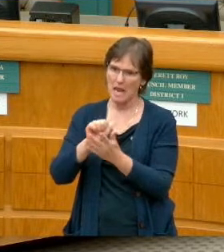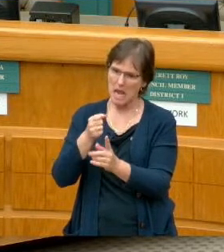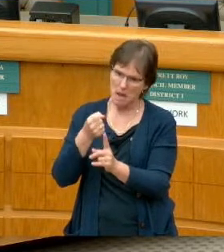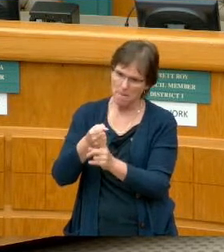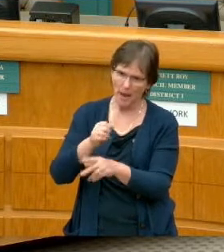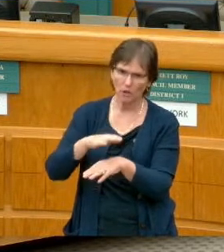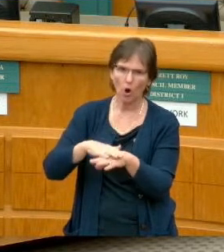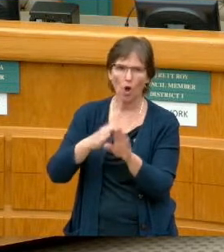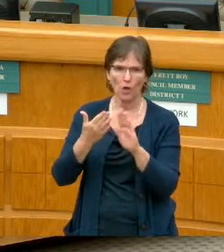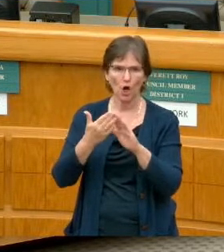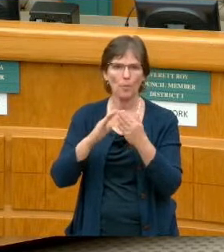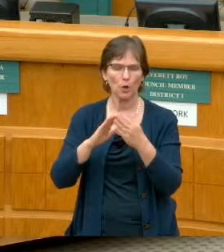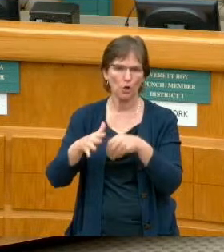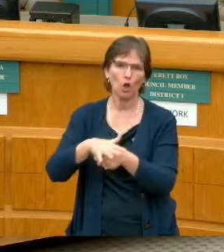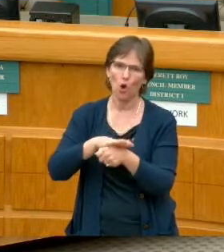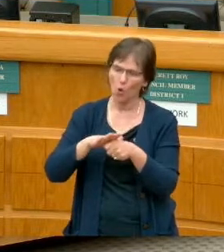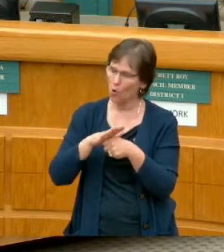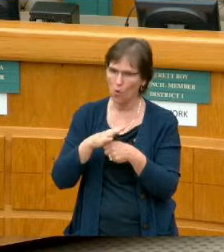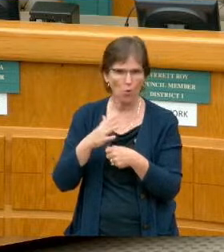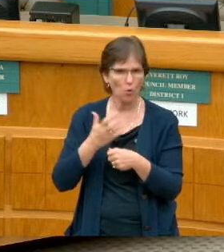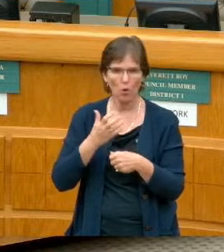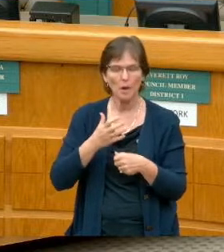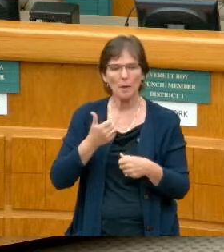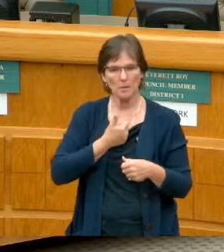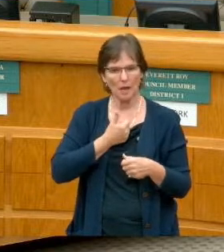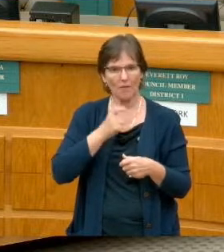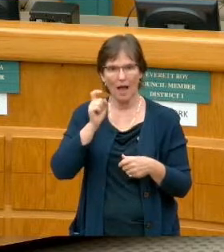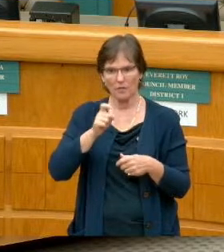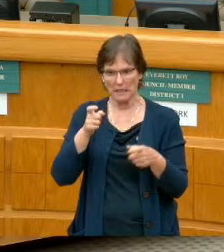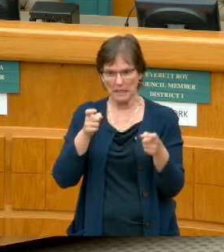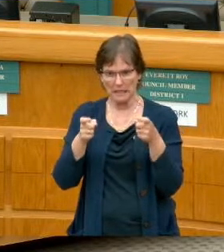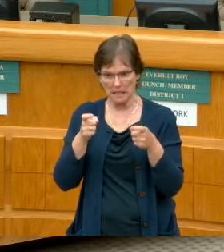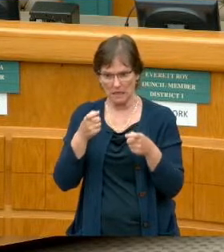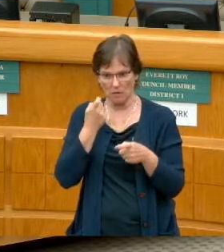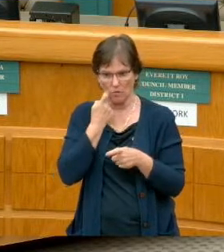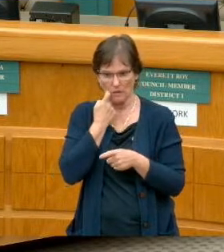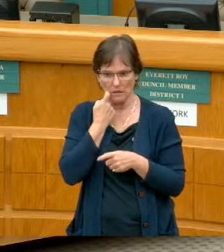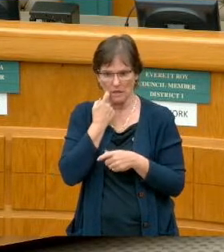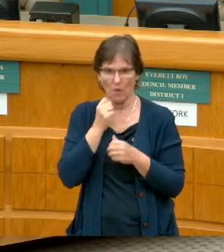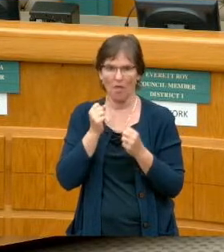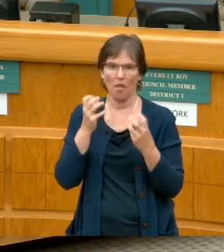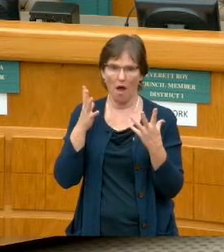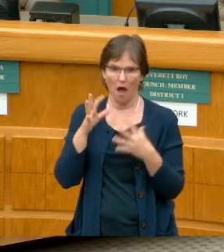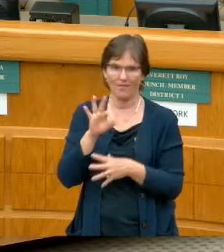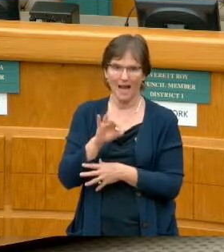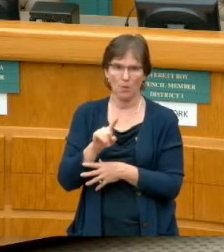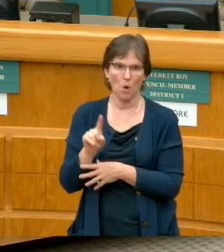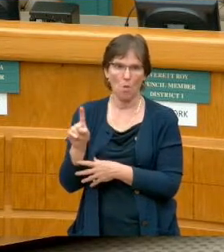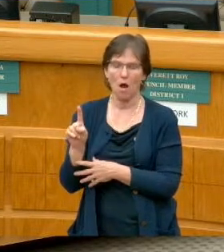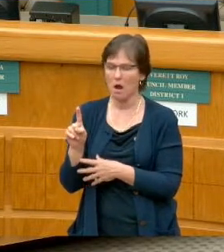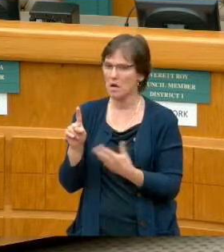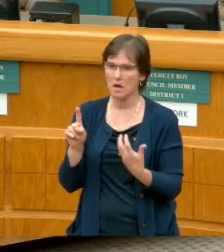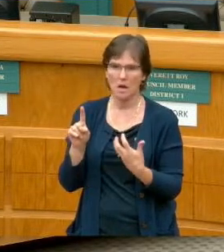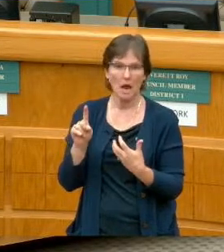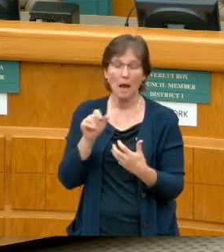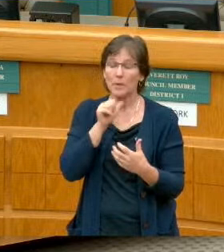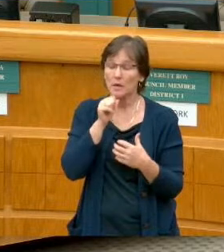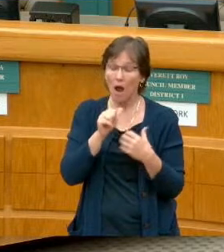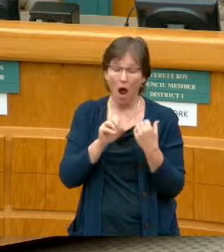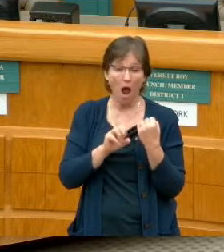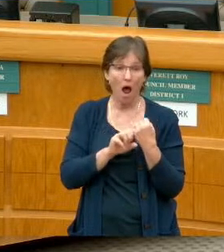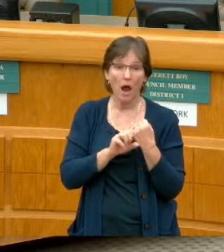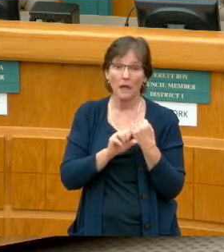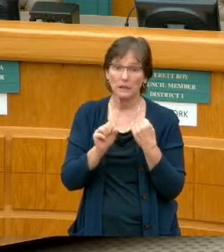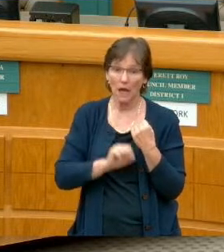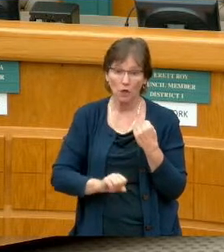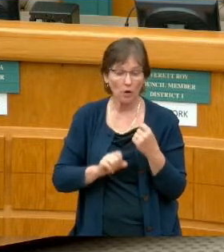to, as an elected, deal with a lot of 911s in the last 6-7 months. I am not exaggerating when I tell you that filling out